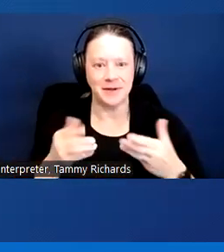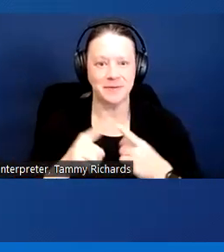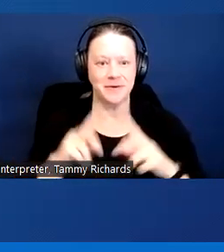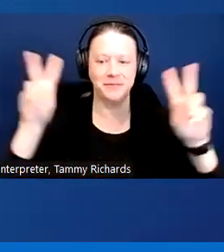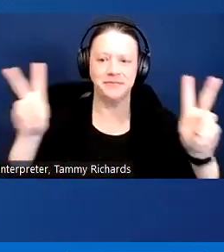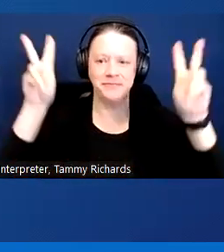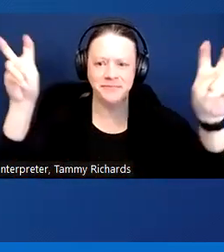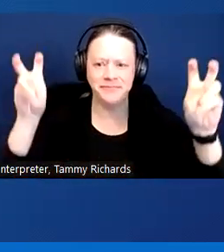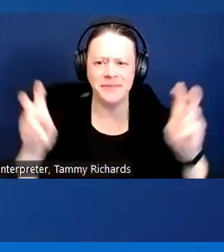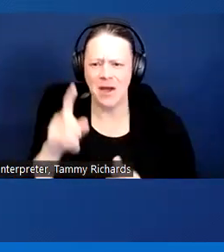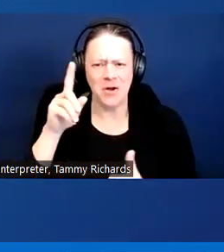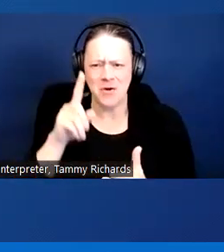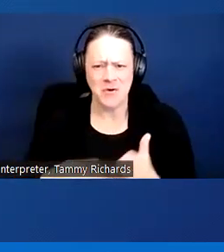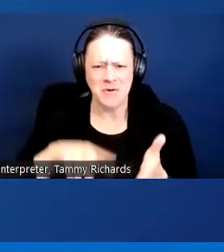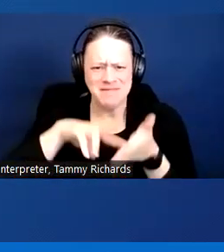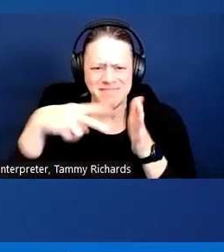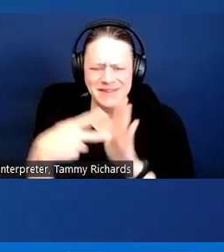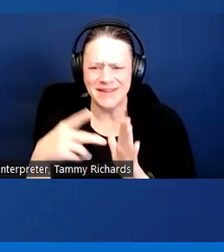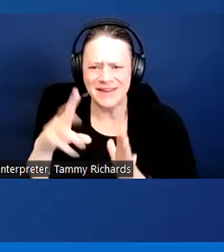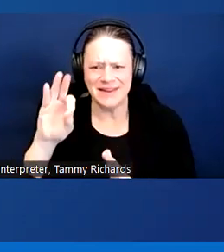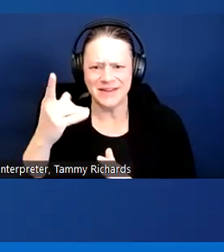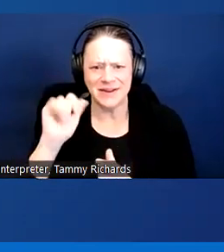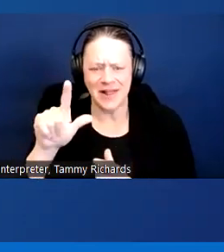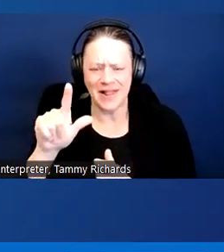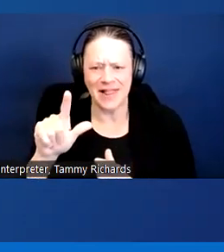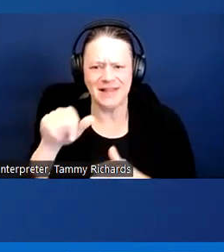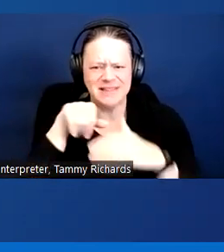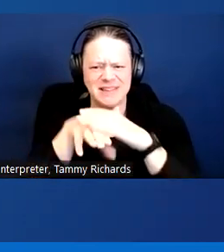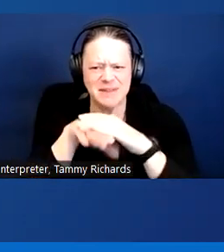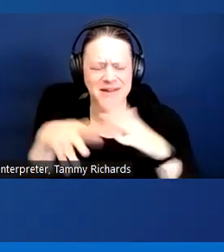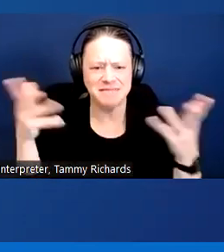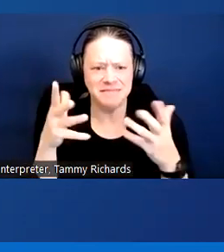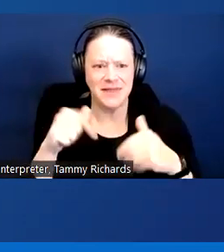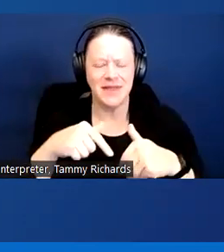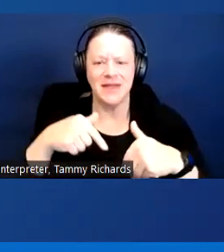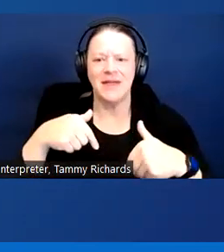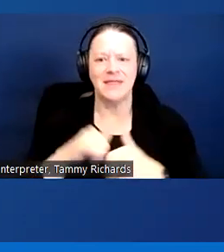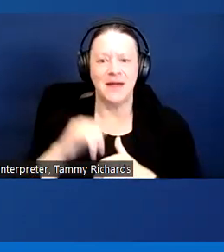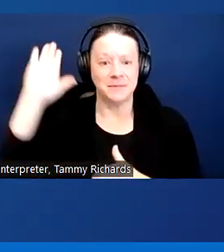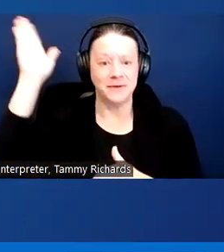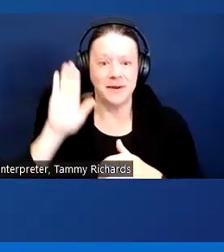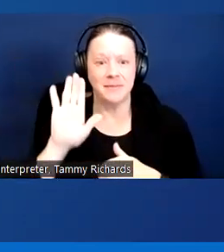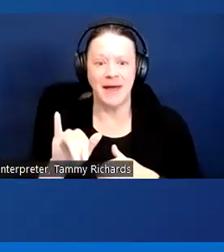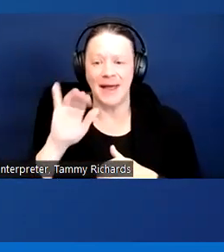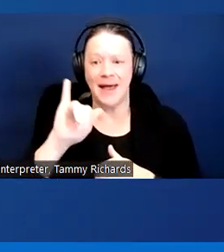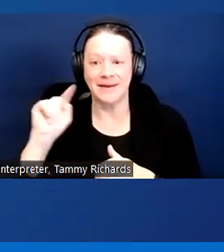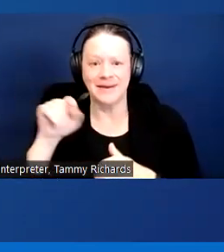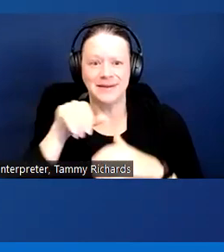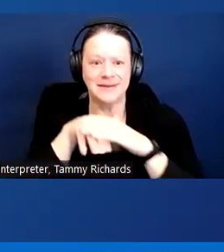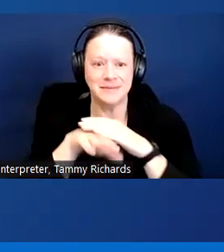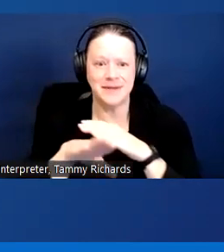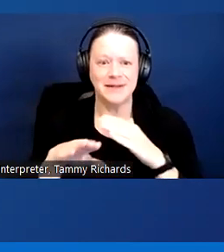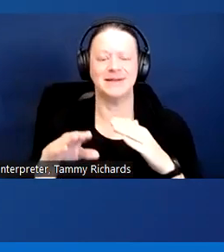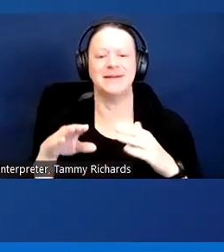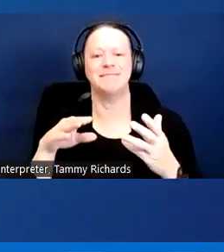Digital Accessibility, presented by the IT Accessibility Initiative of Department of Disabilities, the Technology